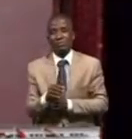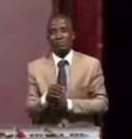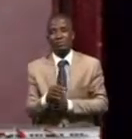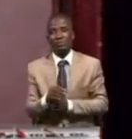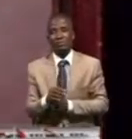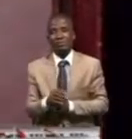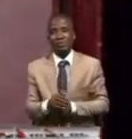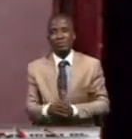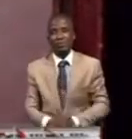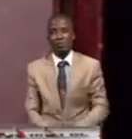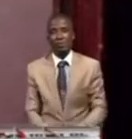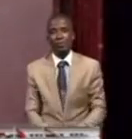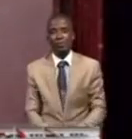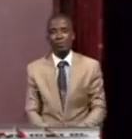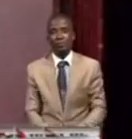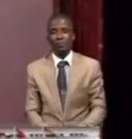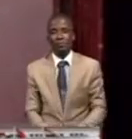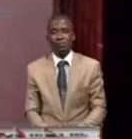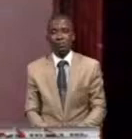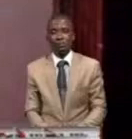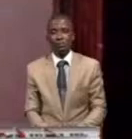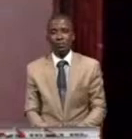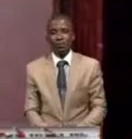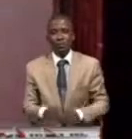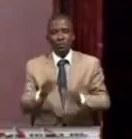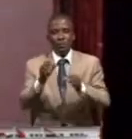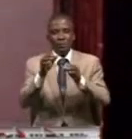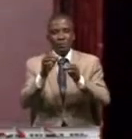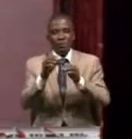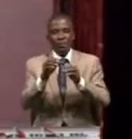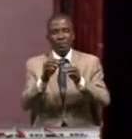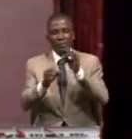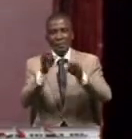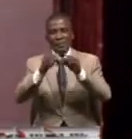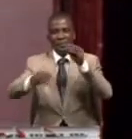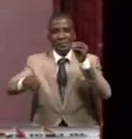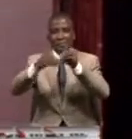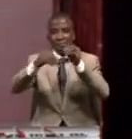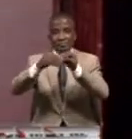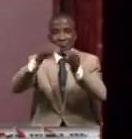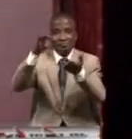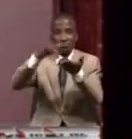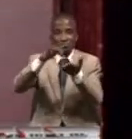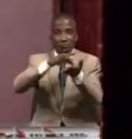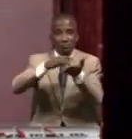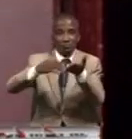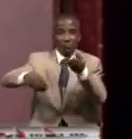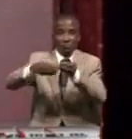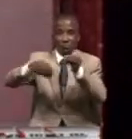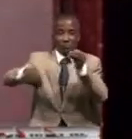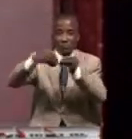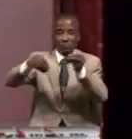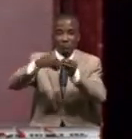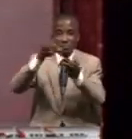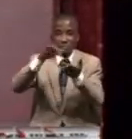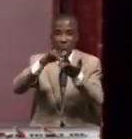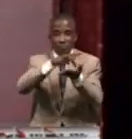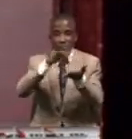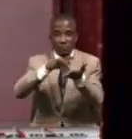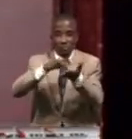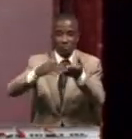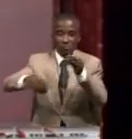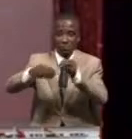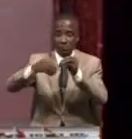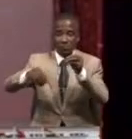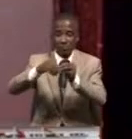1,236,940. In other words, if you add all the figures, the votes that